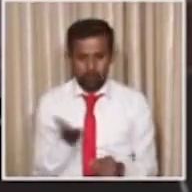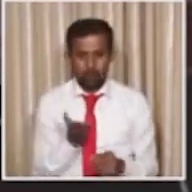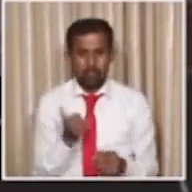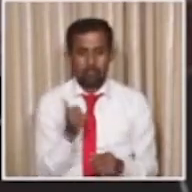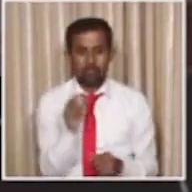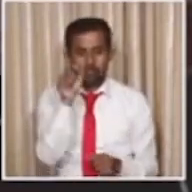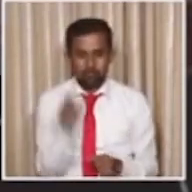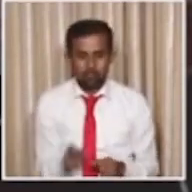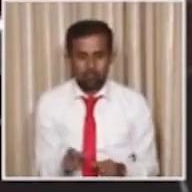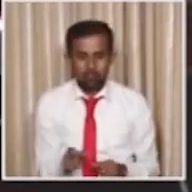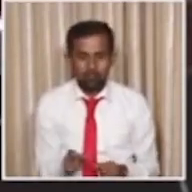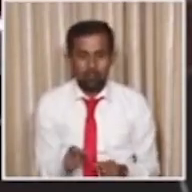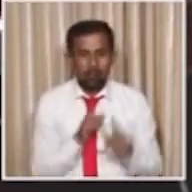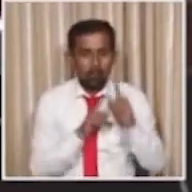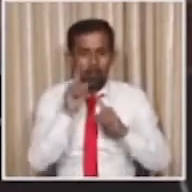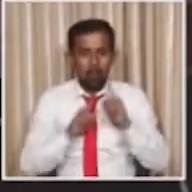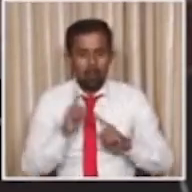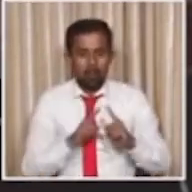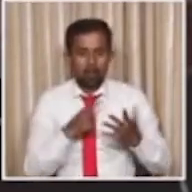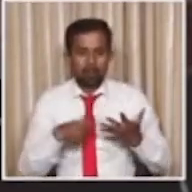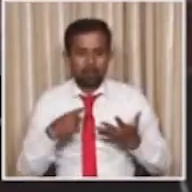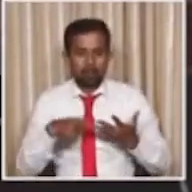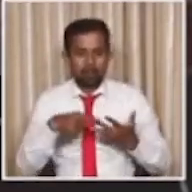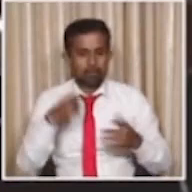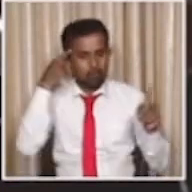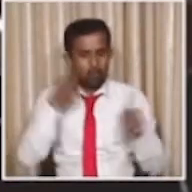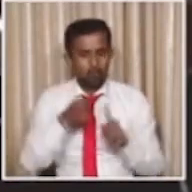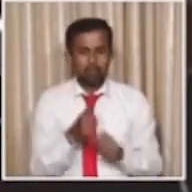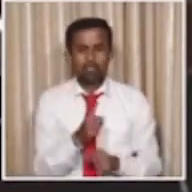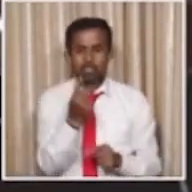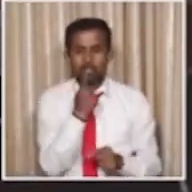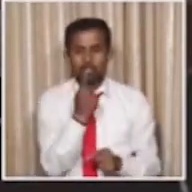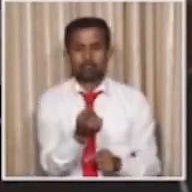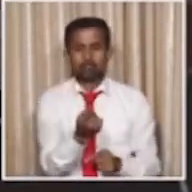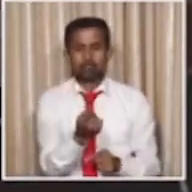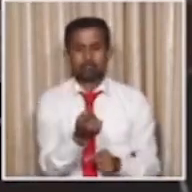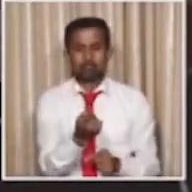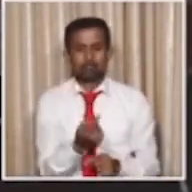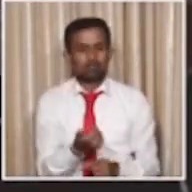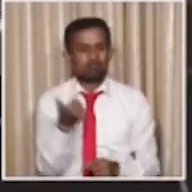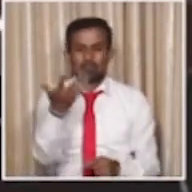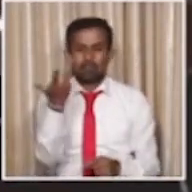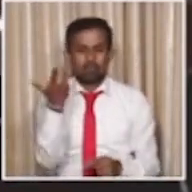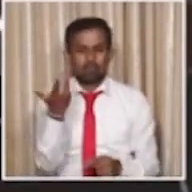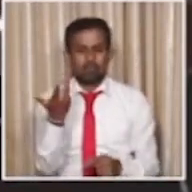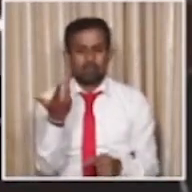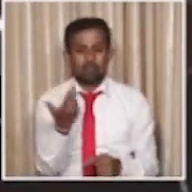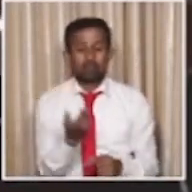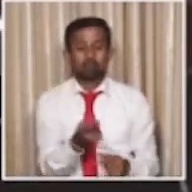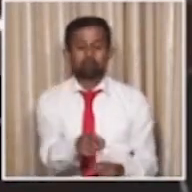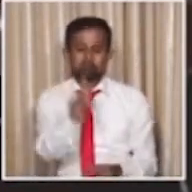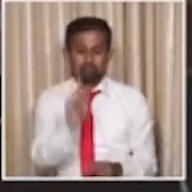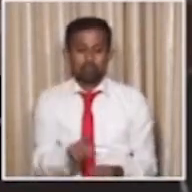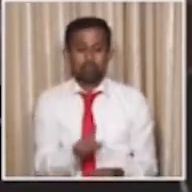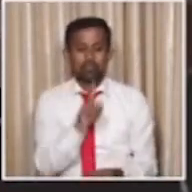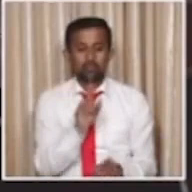what was discussed. What to discuss is totally immaterial. What matters is what is the order given. A very clear order has been